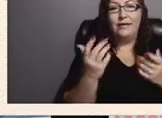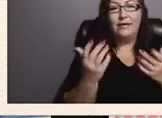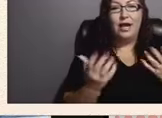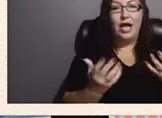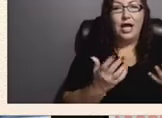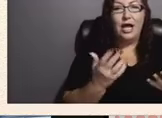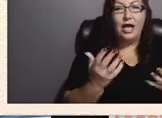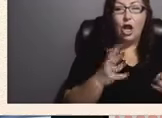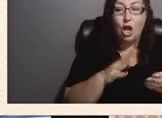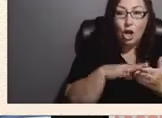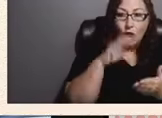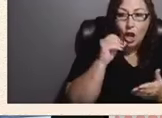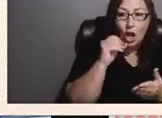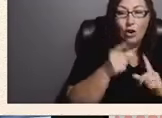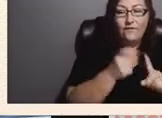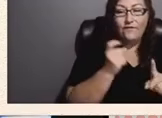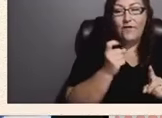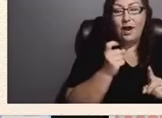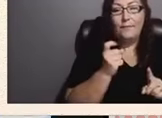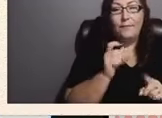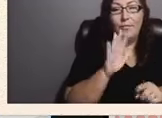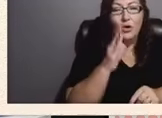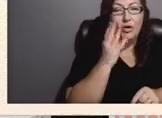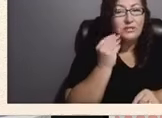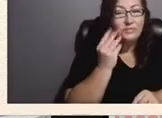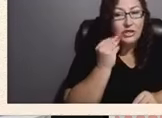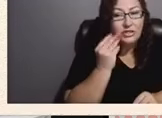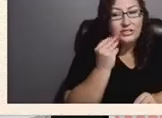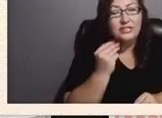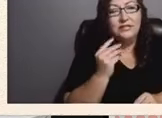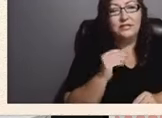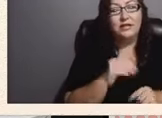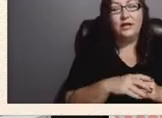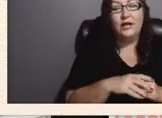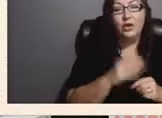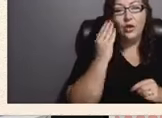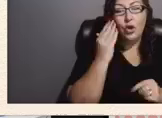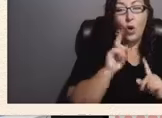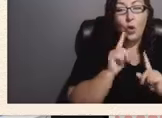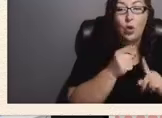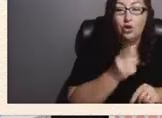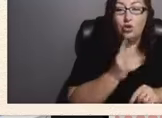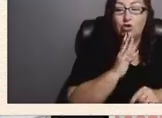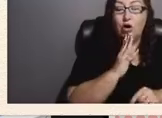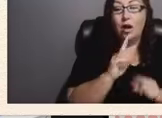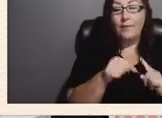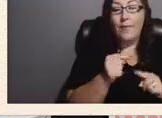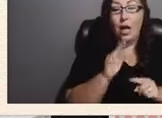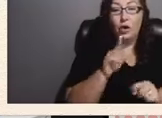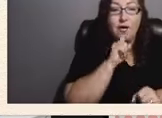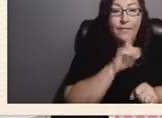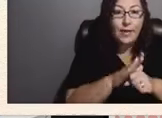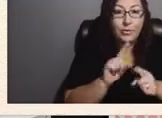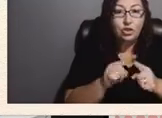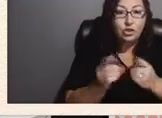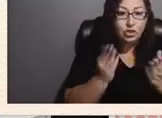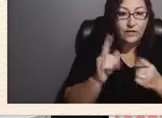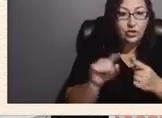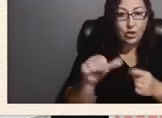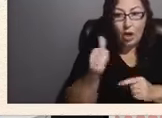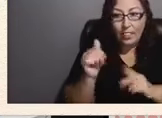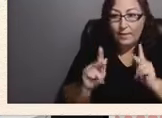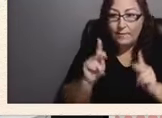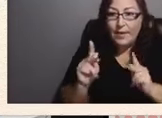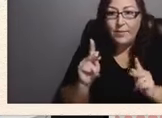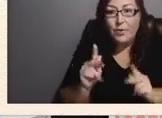learn from your experiences, Arizona. You know, when you talk about your commitment to service to others, it goes above